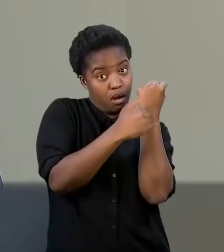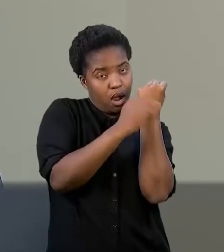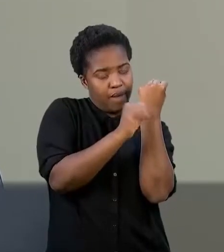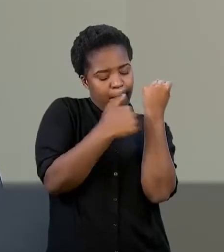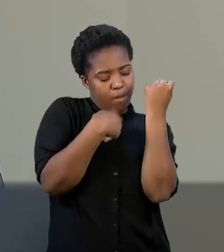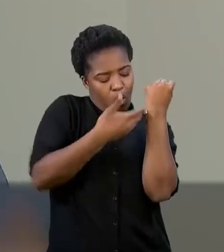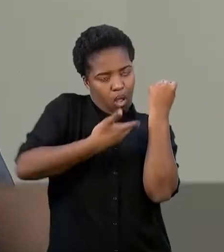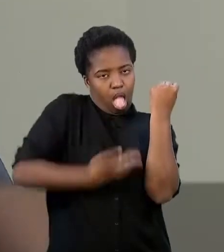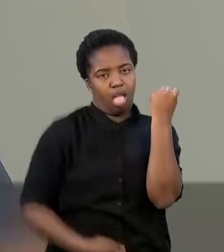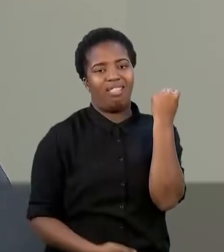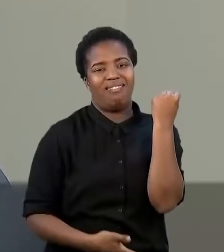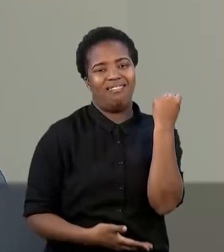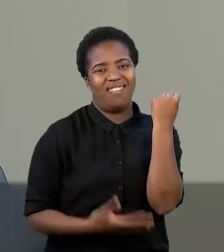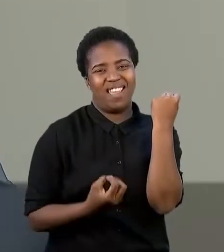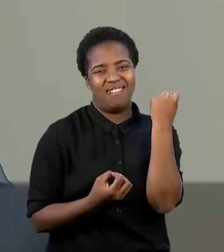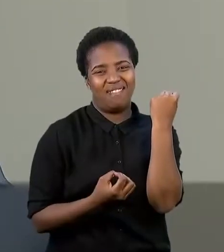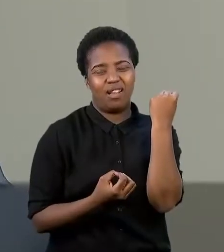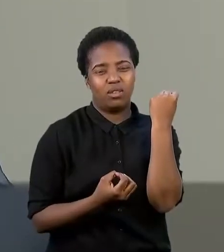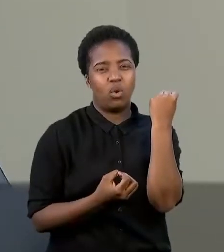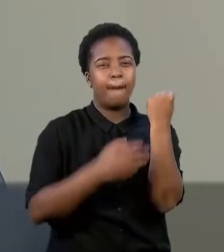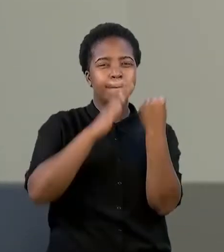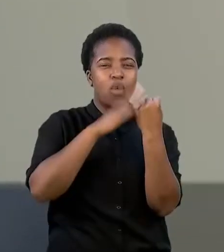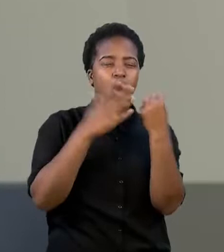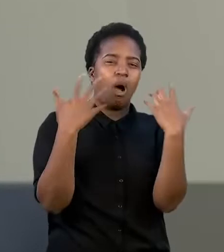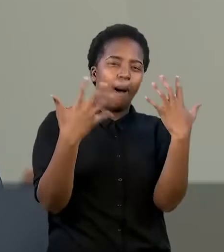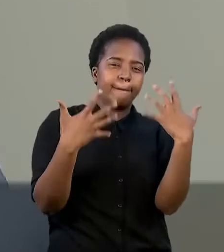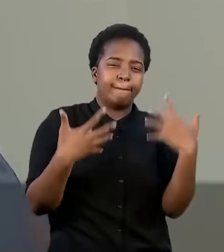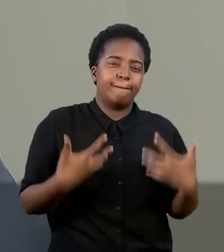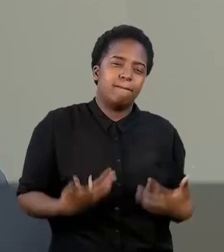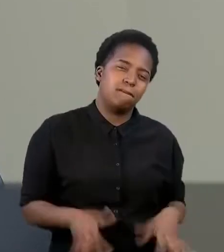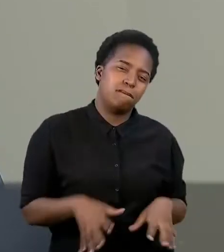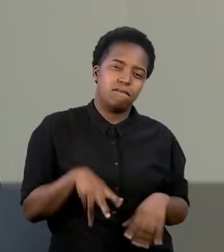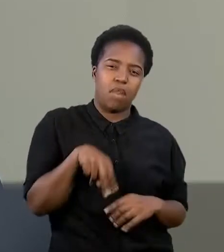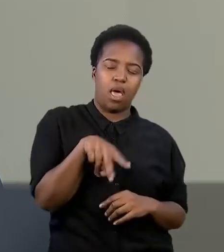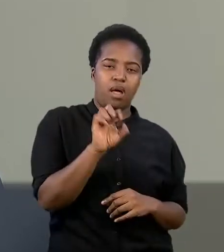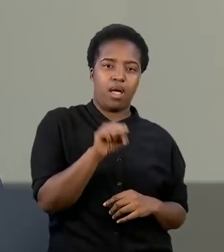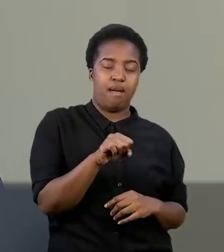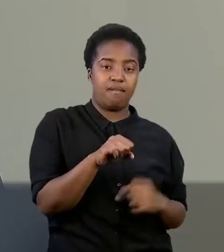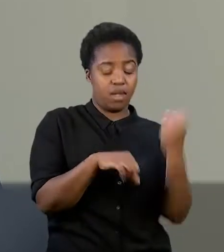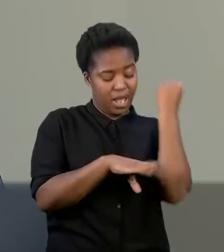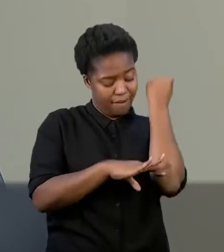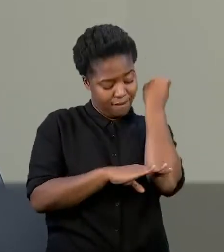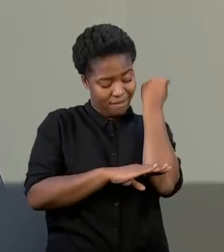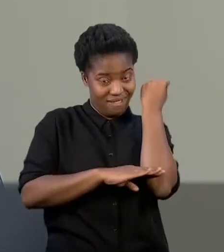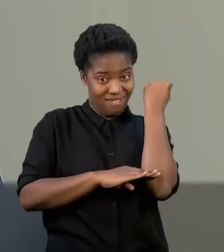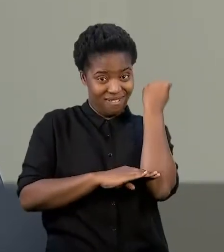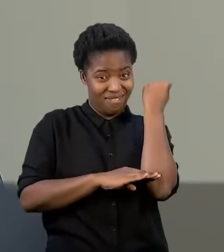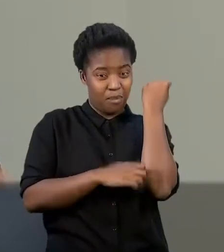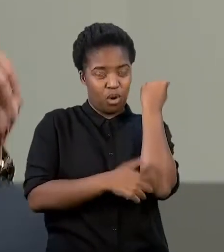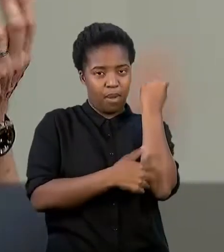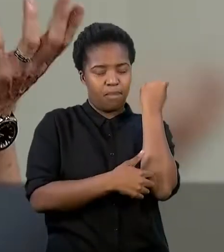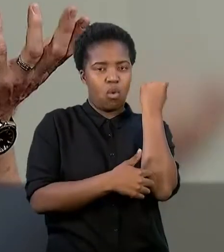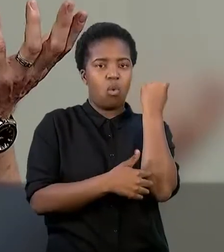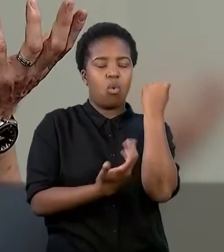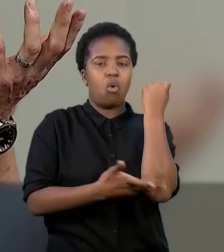the level, the more loss you have down here. So more arms, abdomen and leg loss. The lower the level,